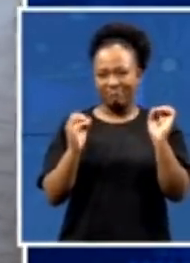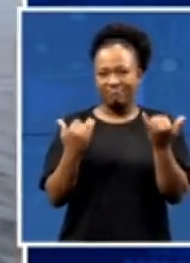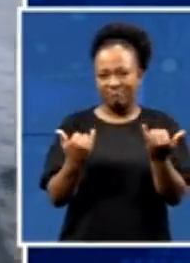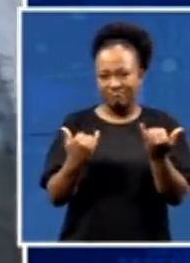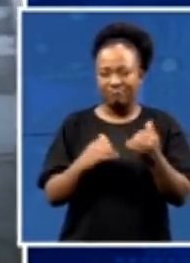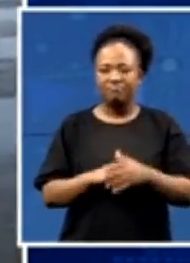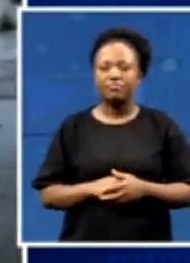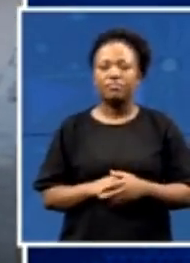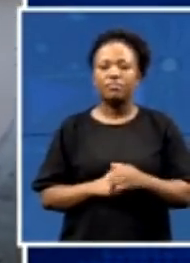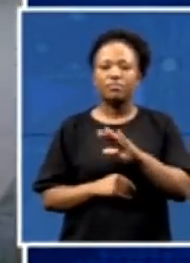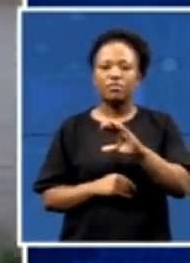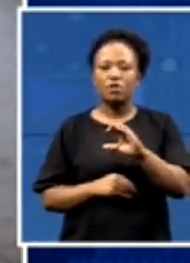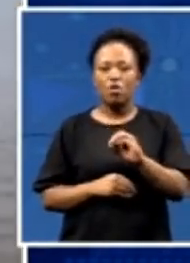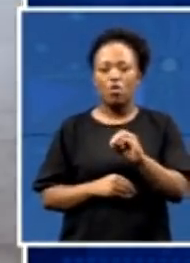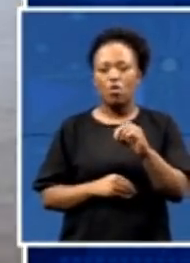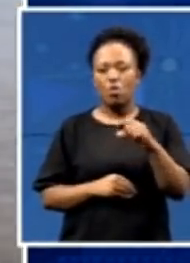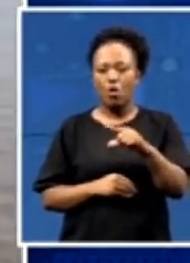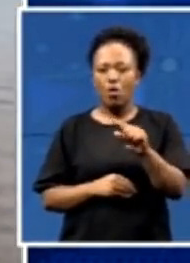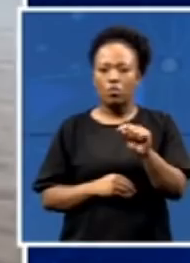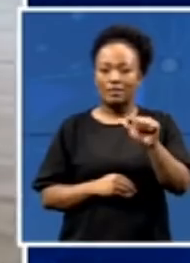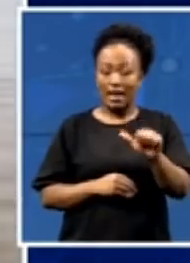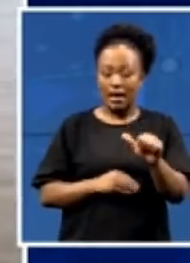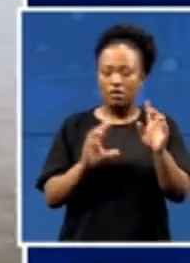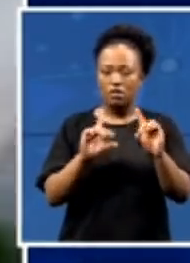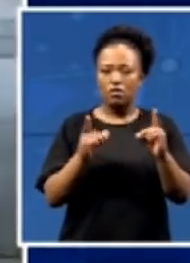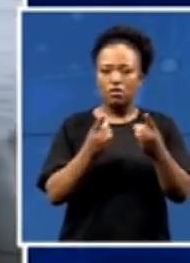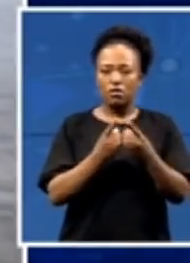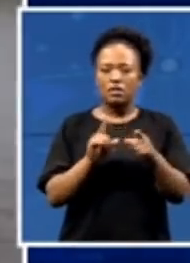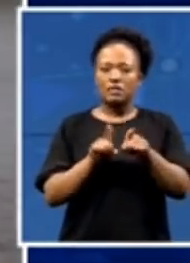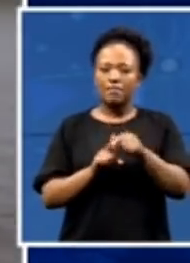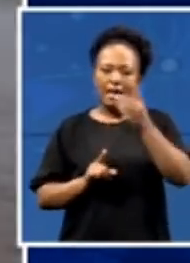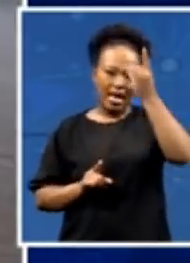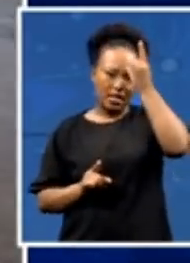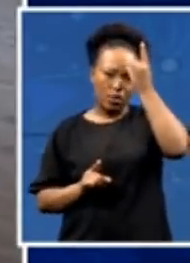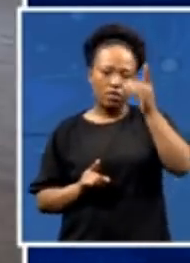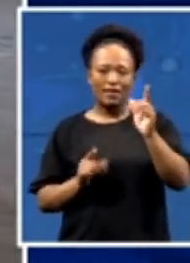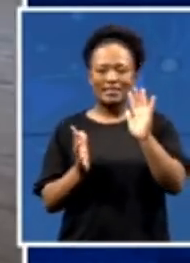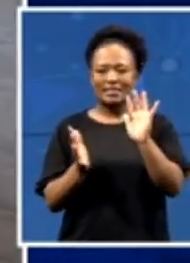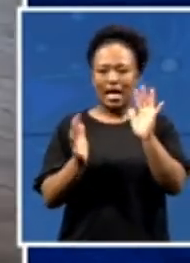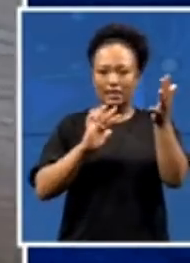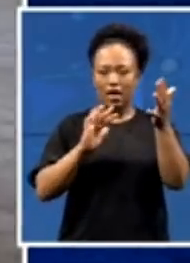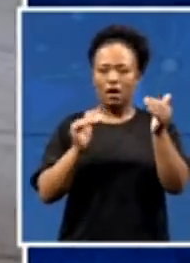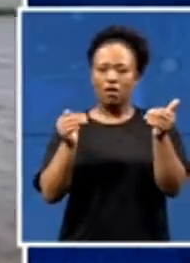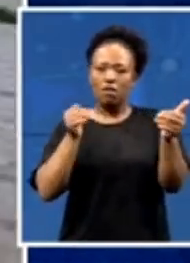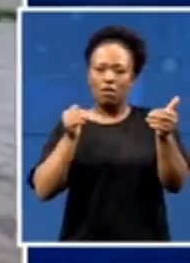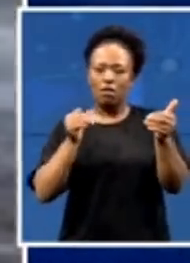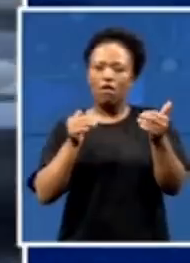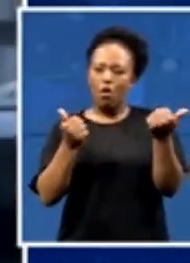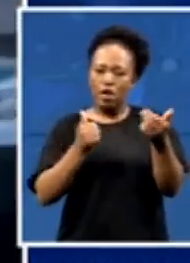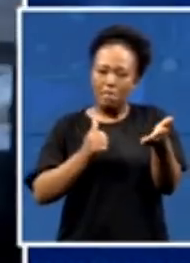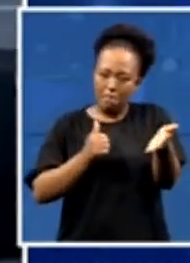as Ethekwini disaster management teams, are currently on scene already, trying to